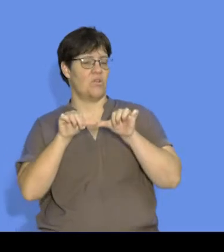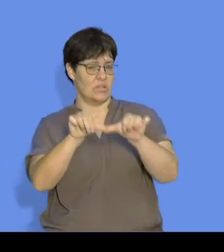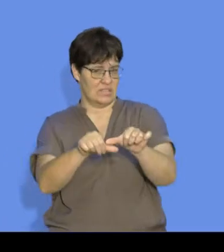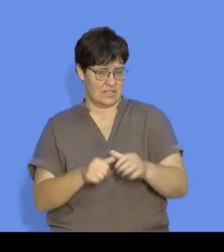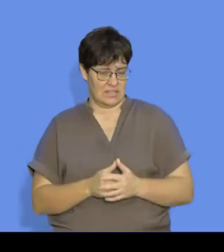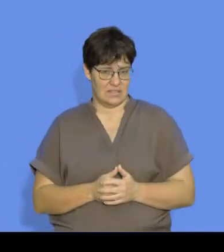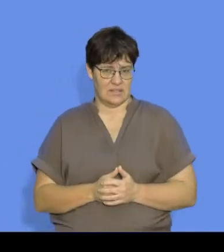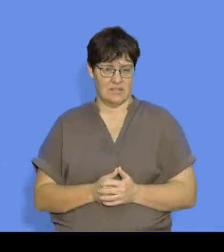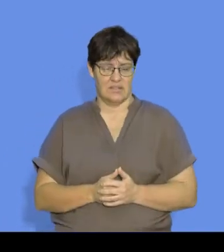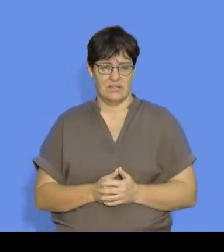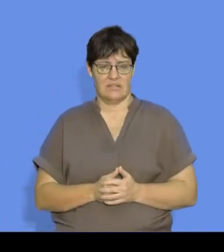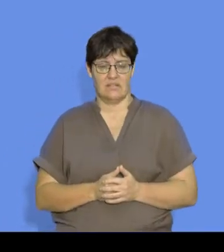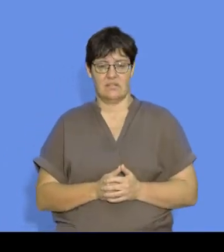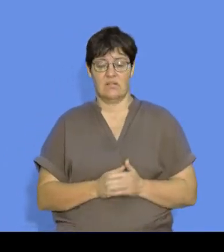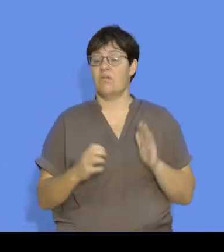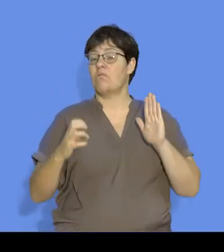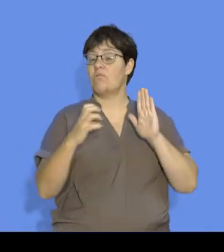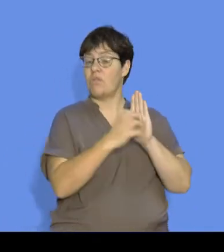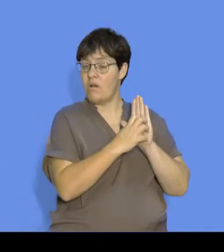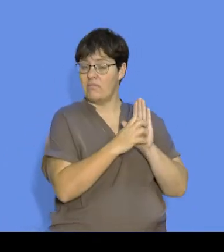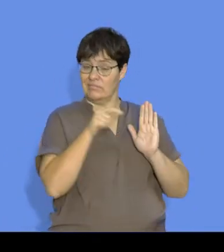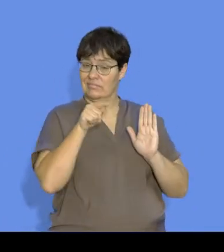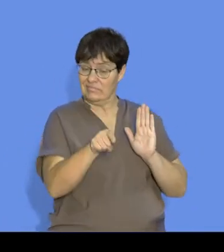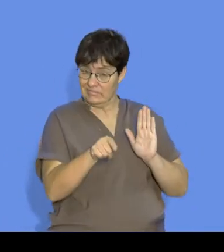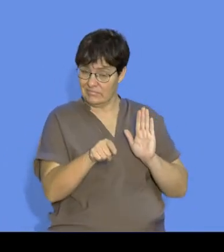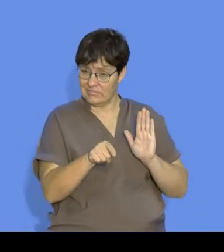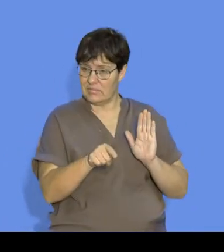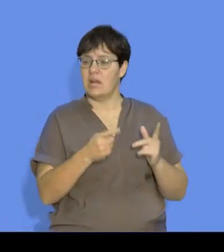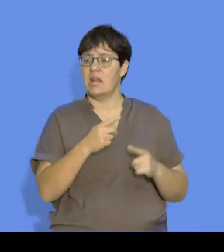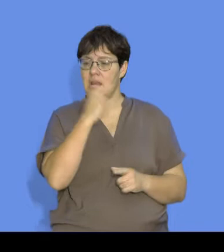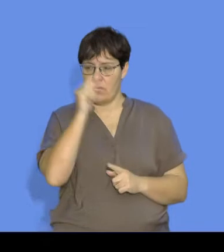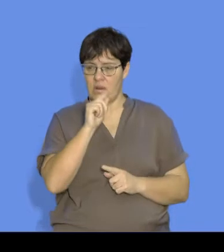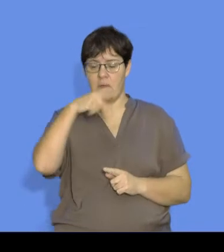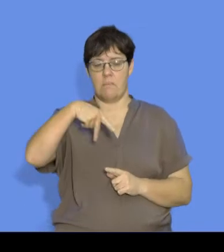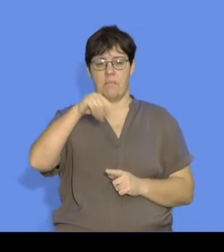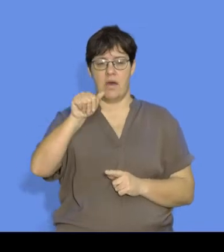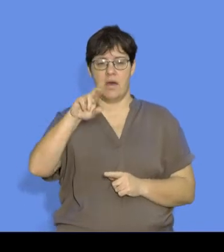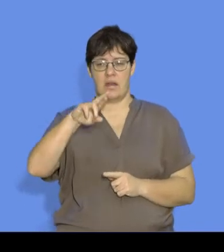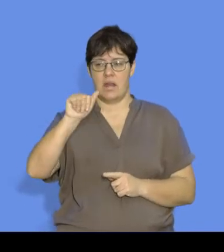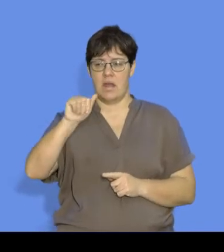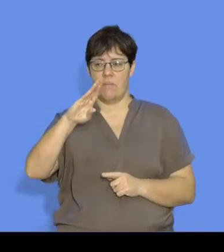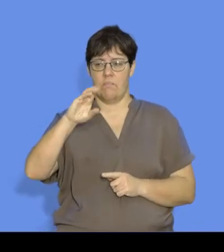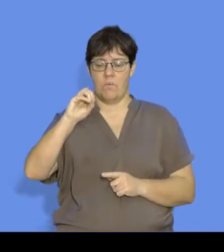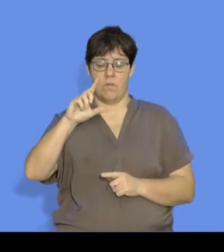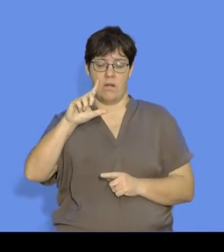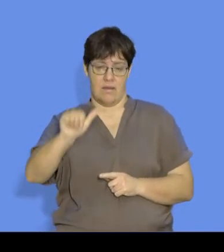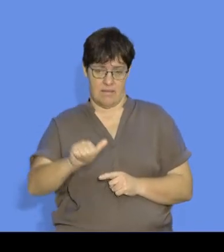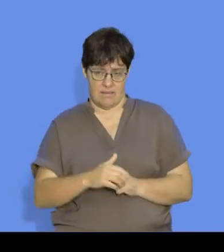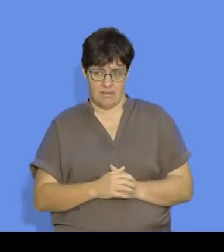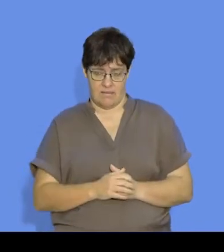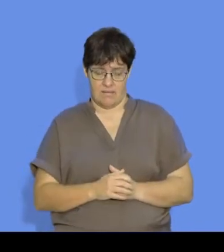constants, right? And the graph of a quadratic function is normally called a parabola. That one we do